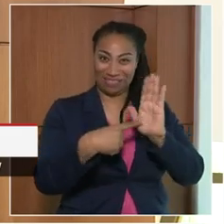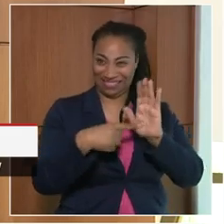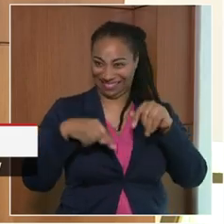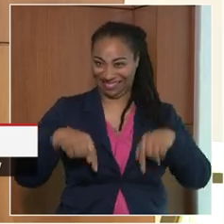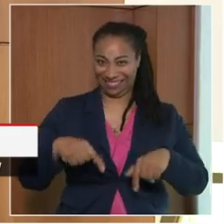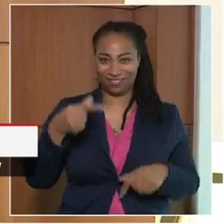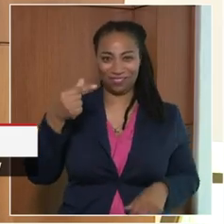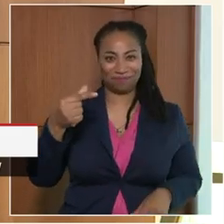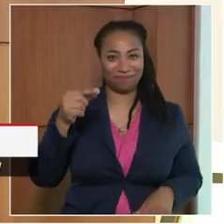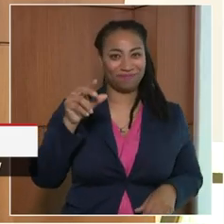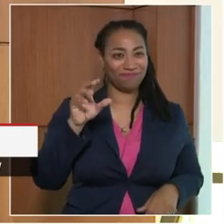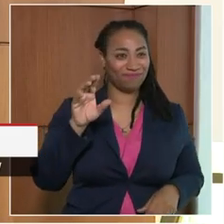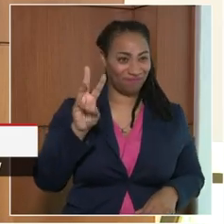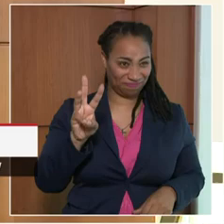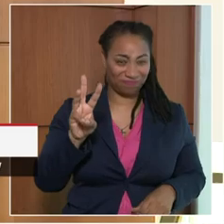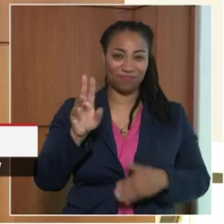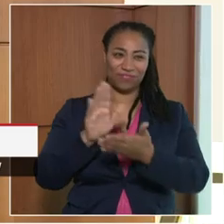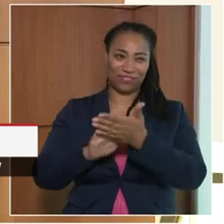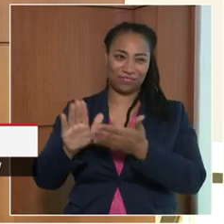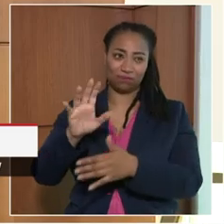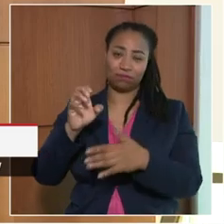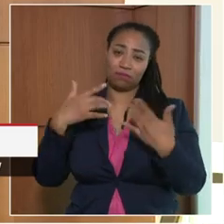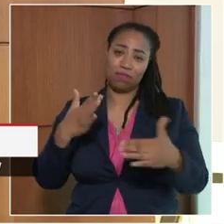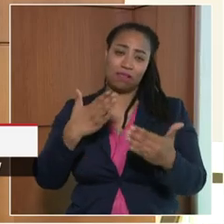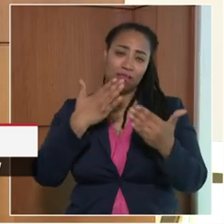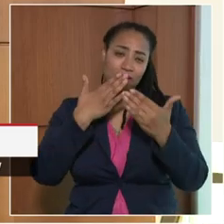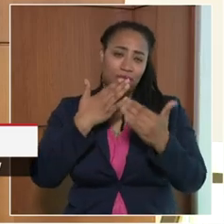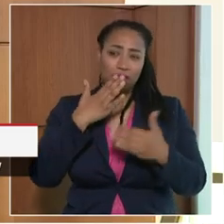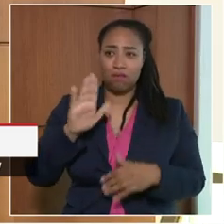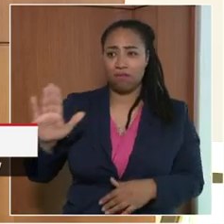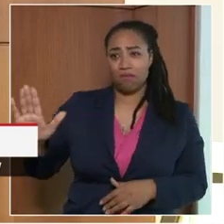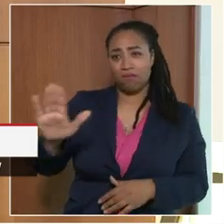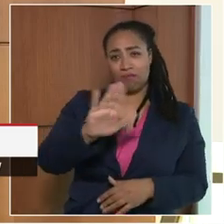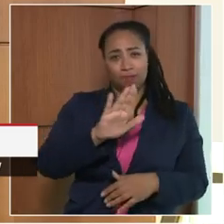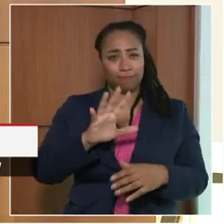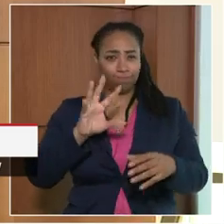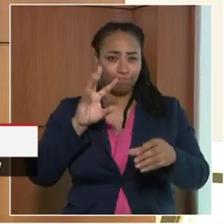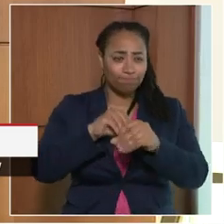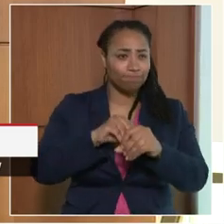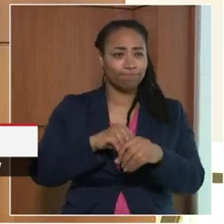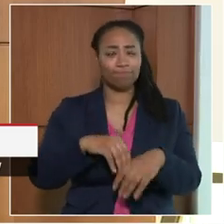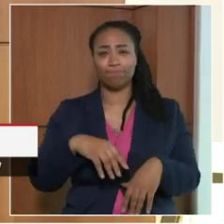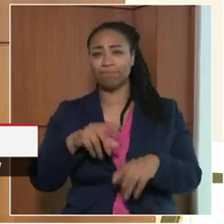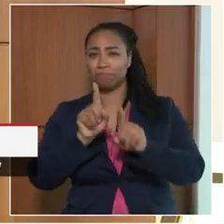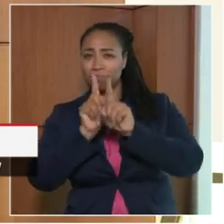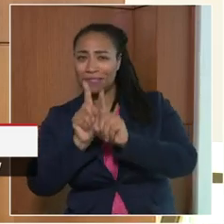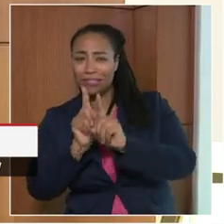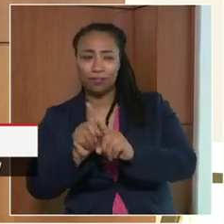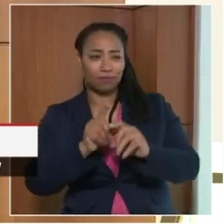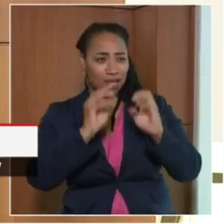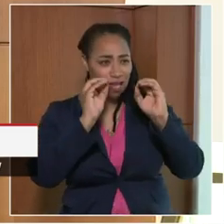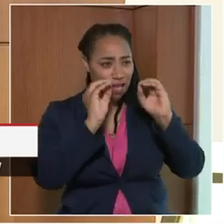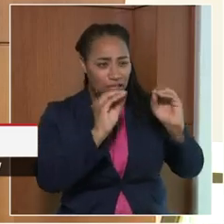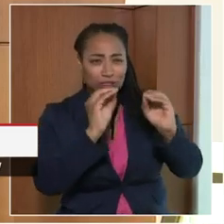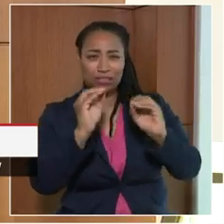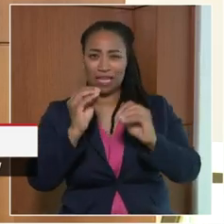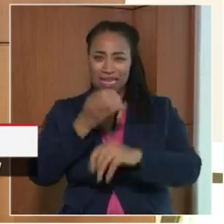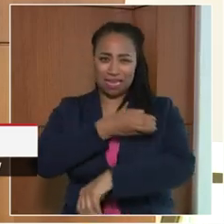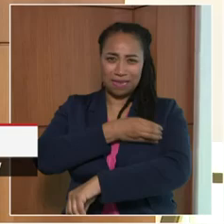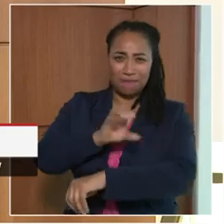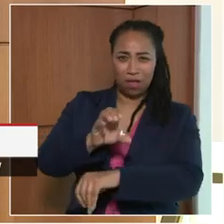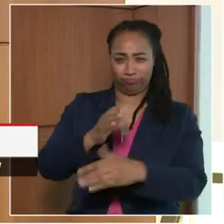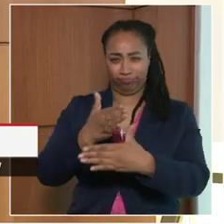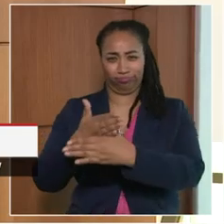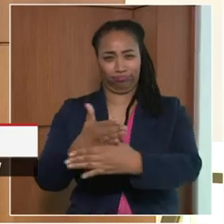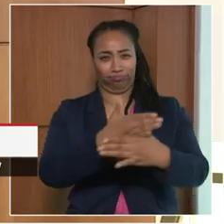your unwavering commitment to education, mentorship, and community empowerment. As a small token of